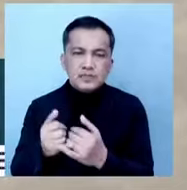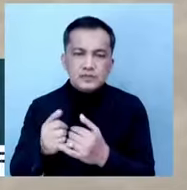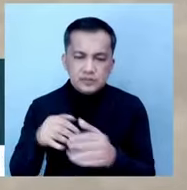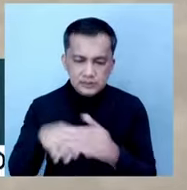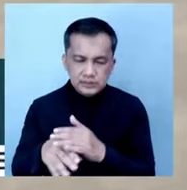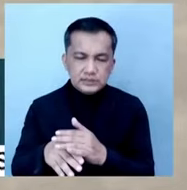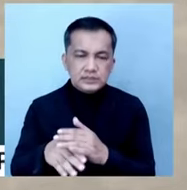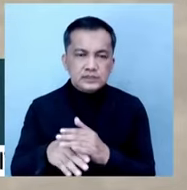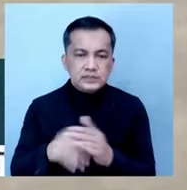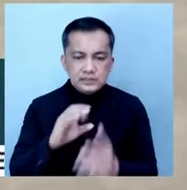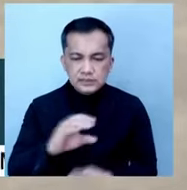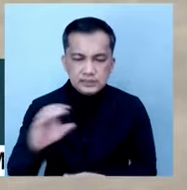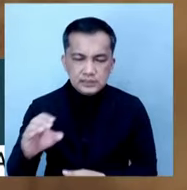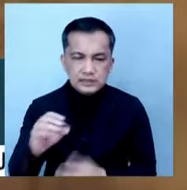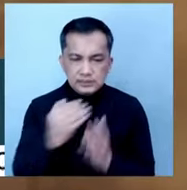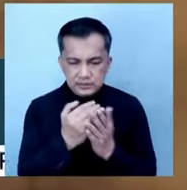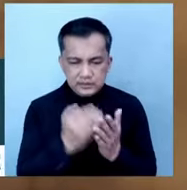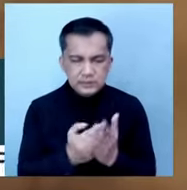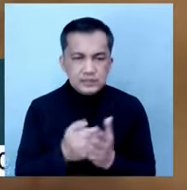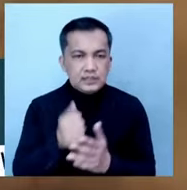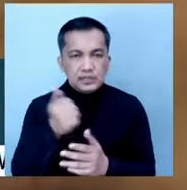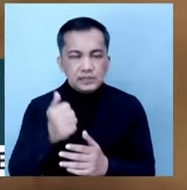and other sensitive information.